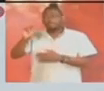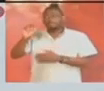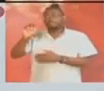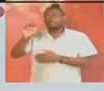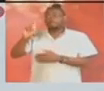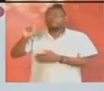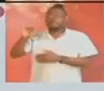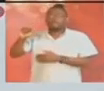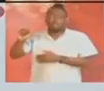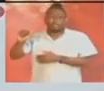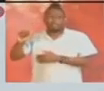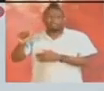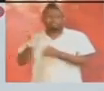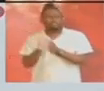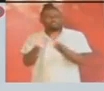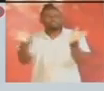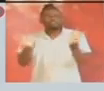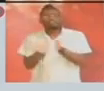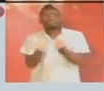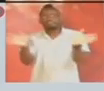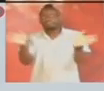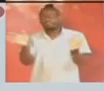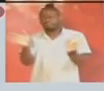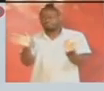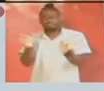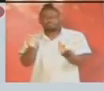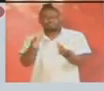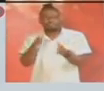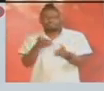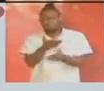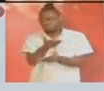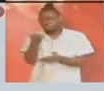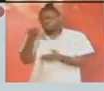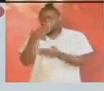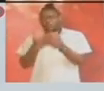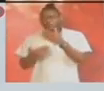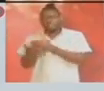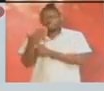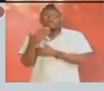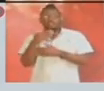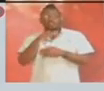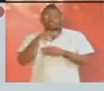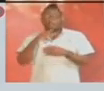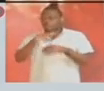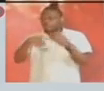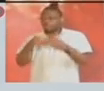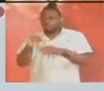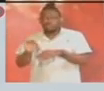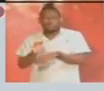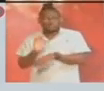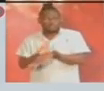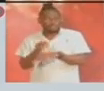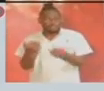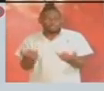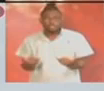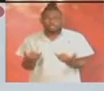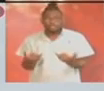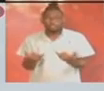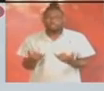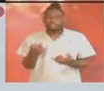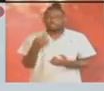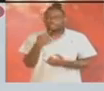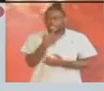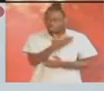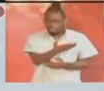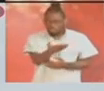Wednesday morning to you. It is my duty and job now to inform the national population